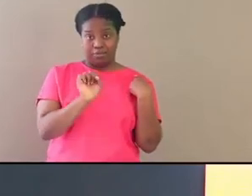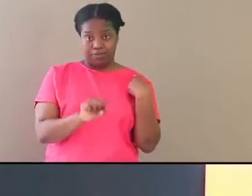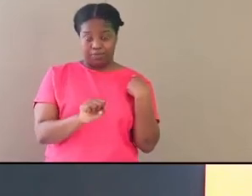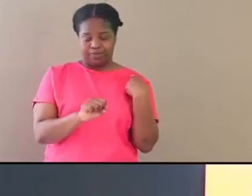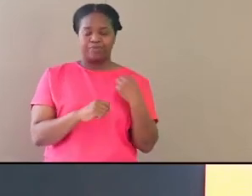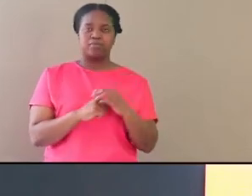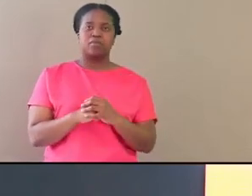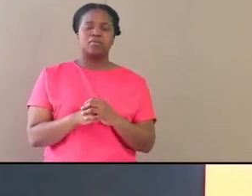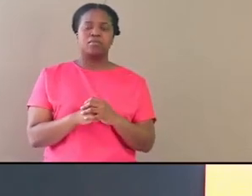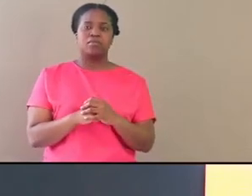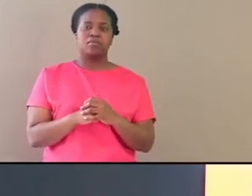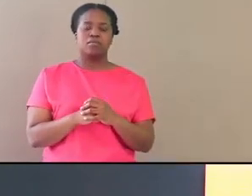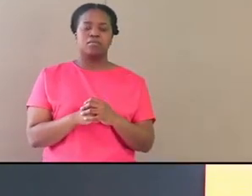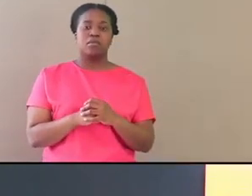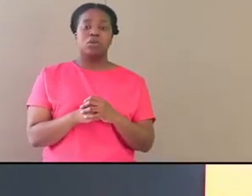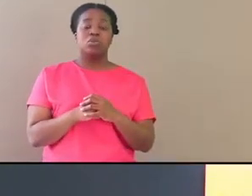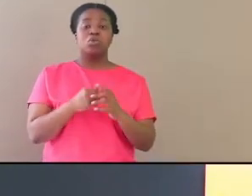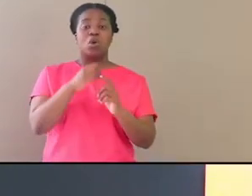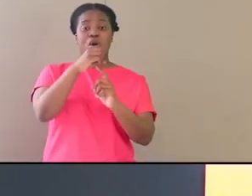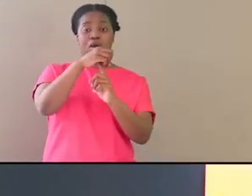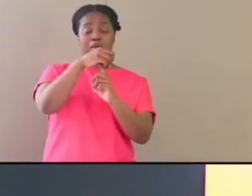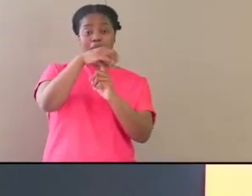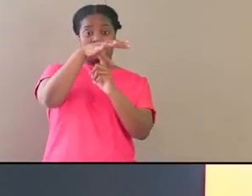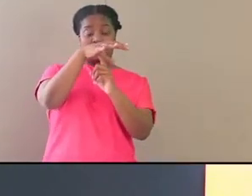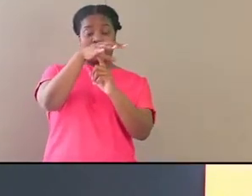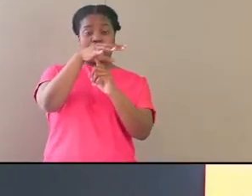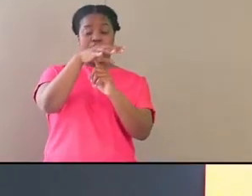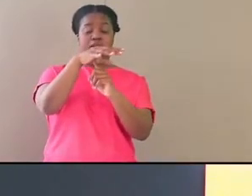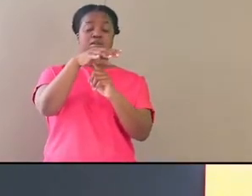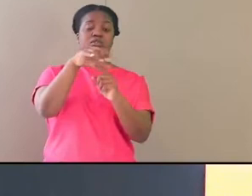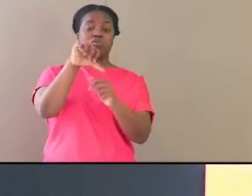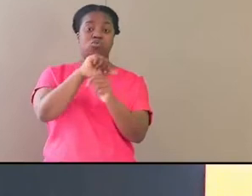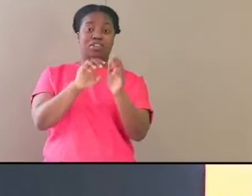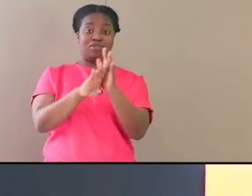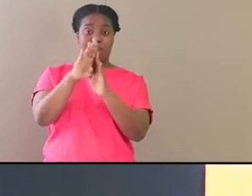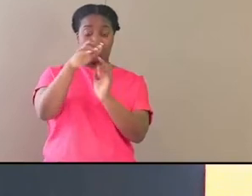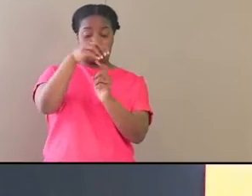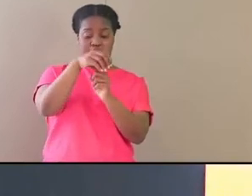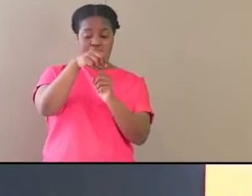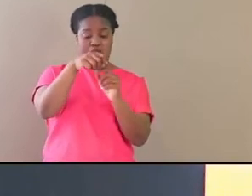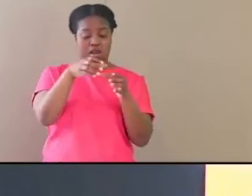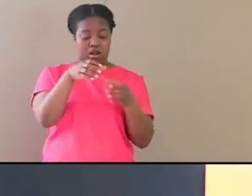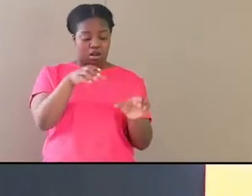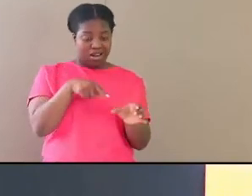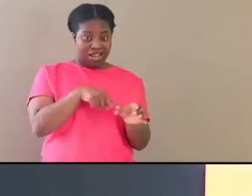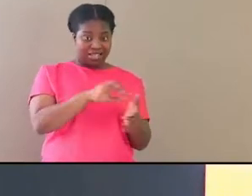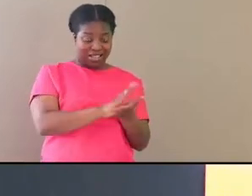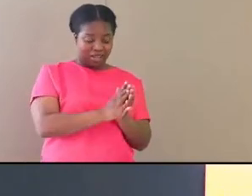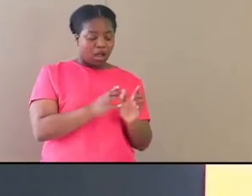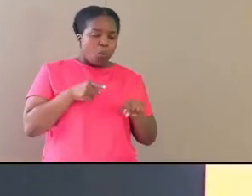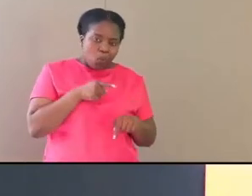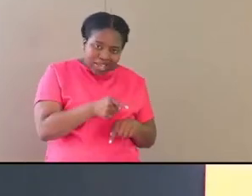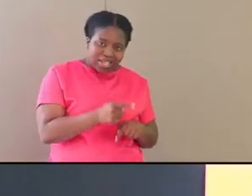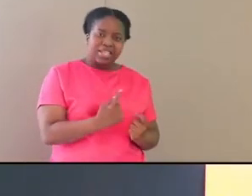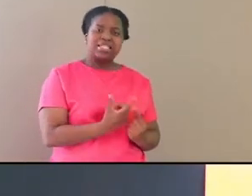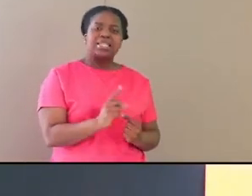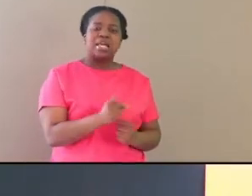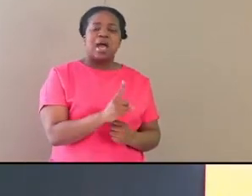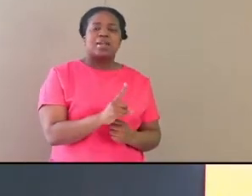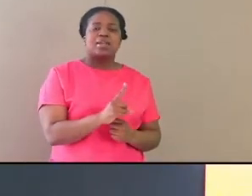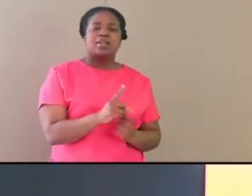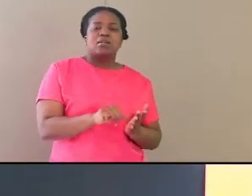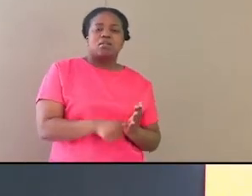As a portfolio, we contribute to reduction of income poverty by providing income support